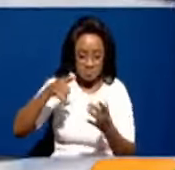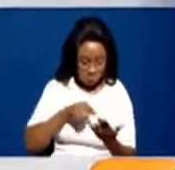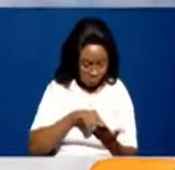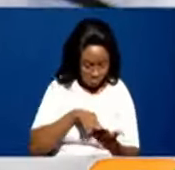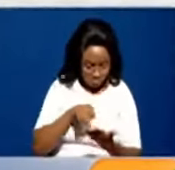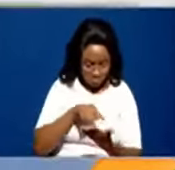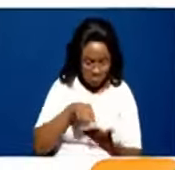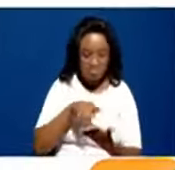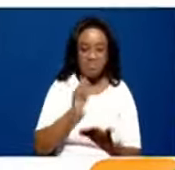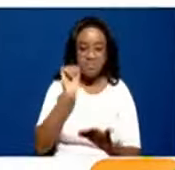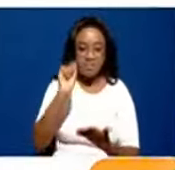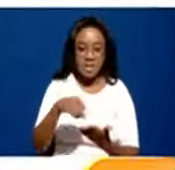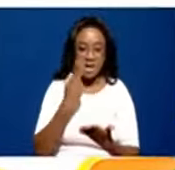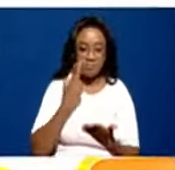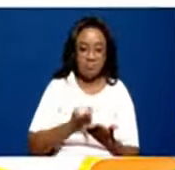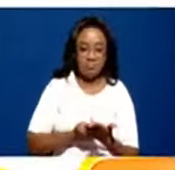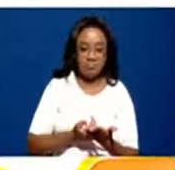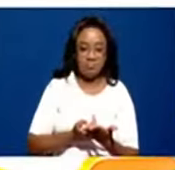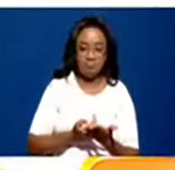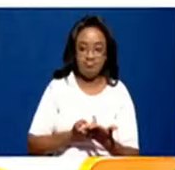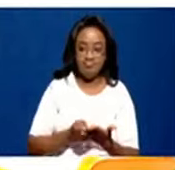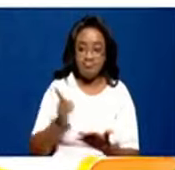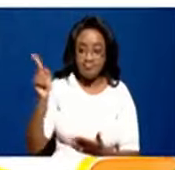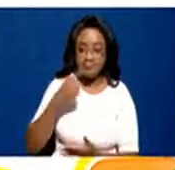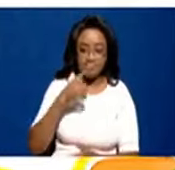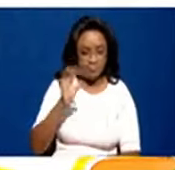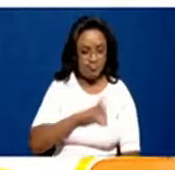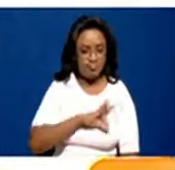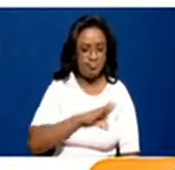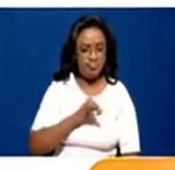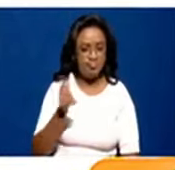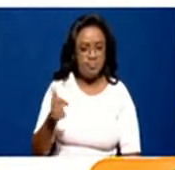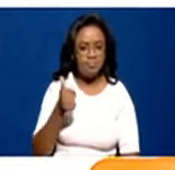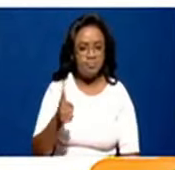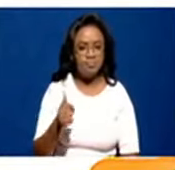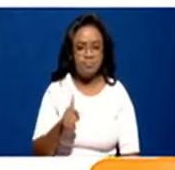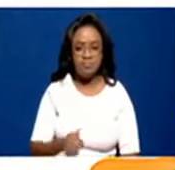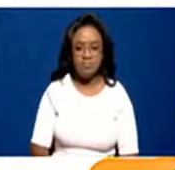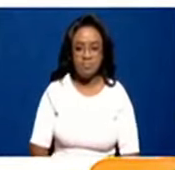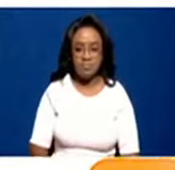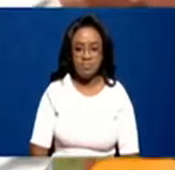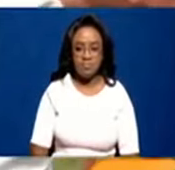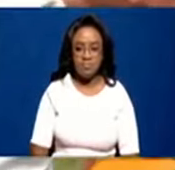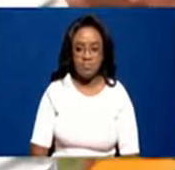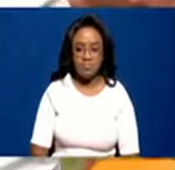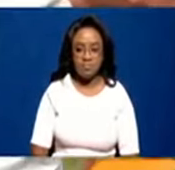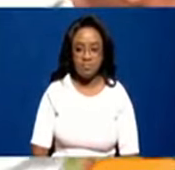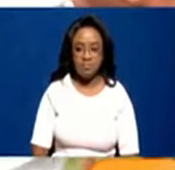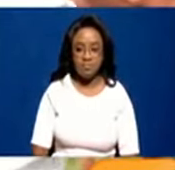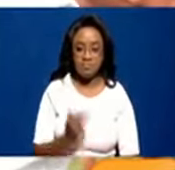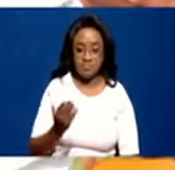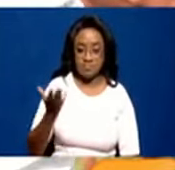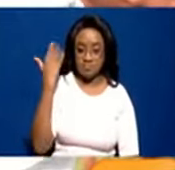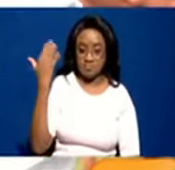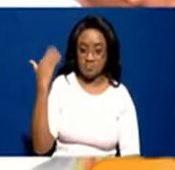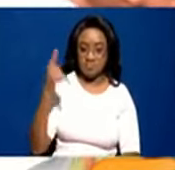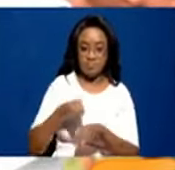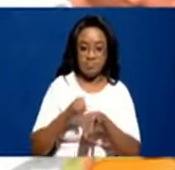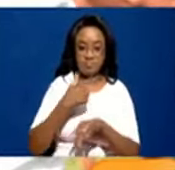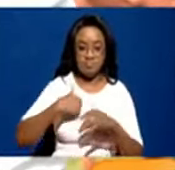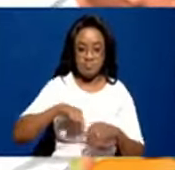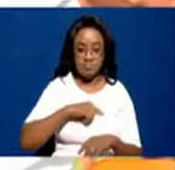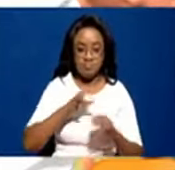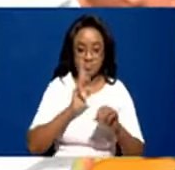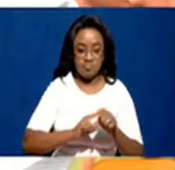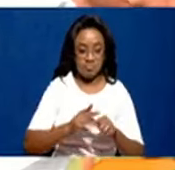position. Kiprotich has witnessed the benefits of using this technology firsthand. Previously, when we were using